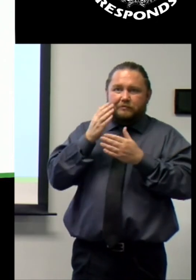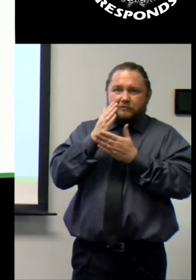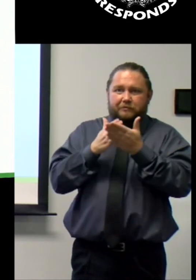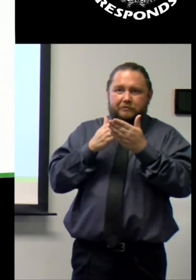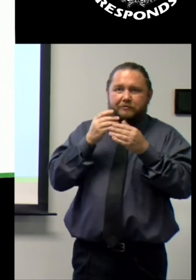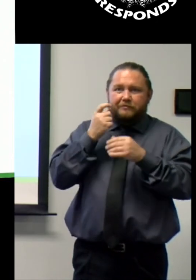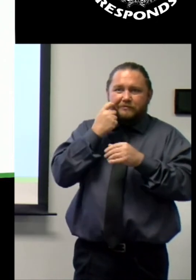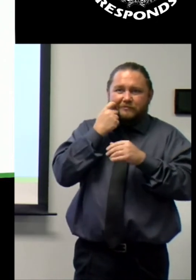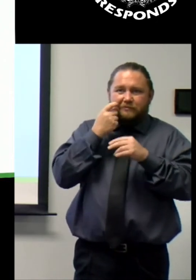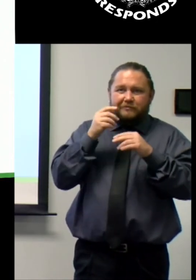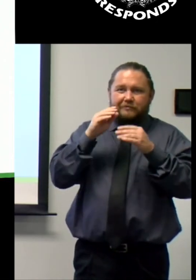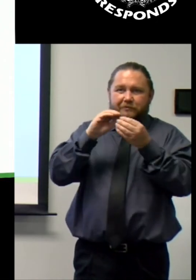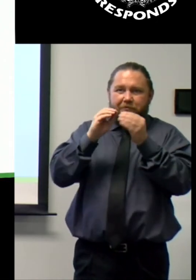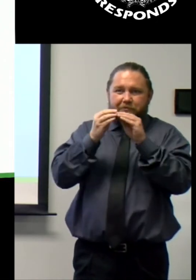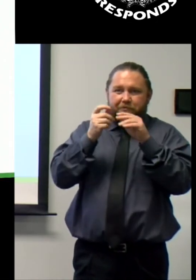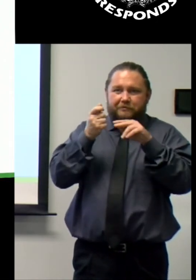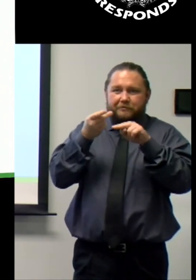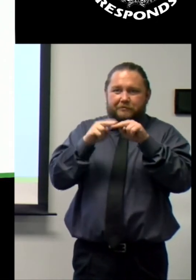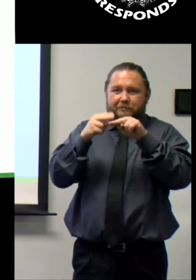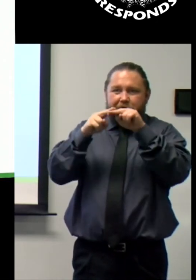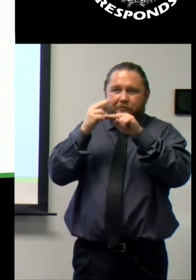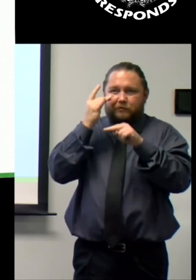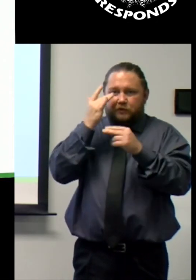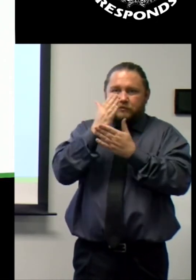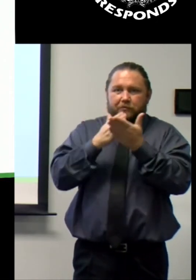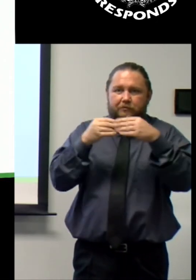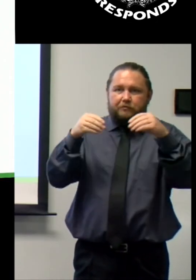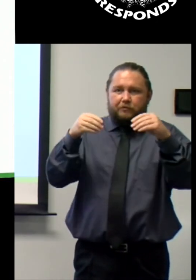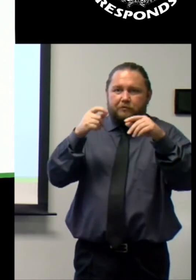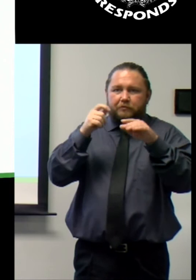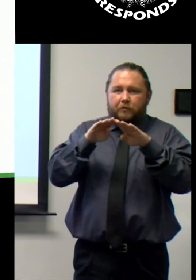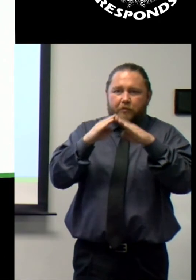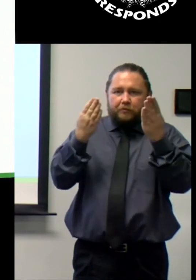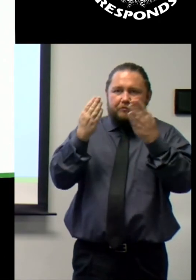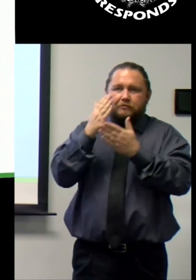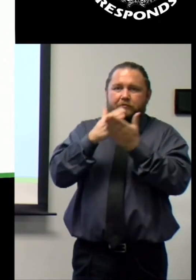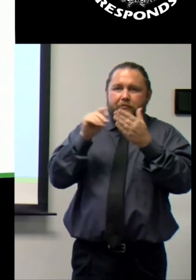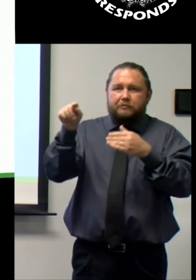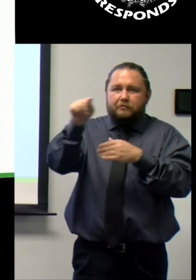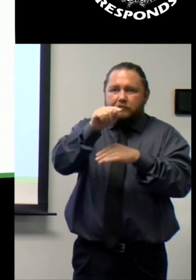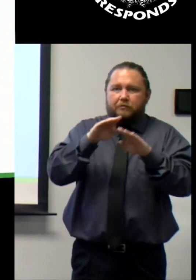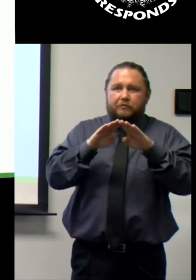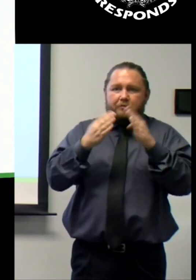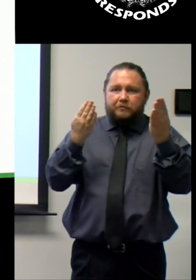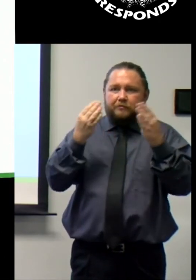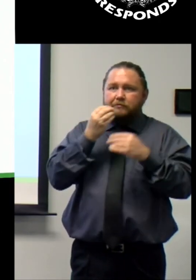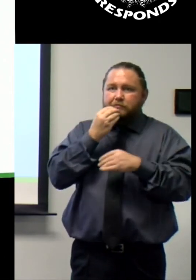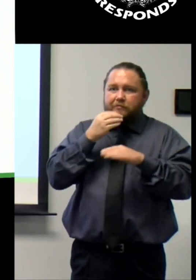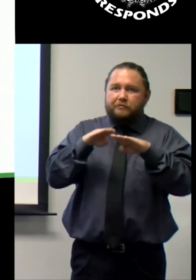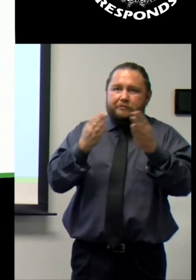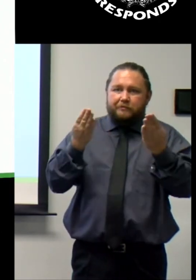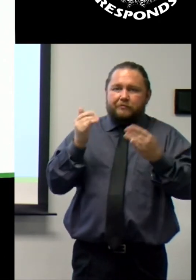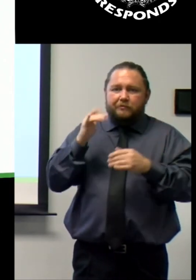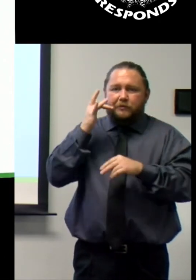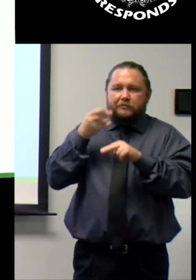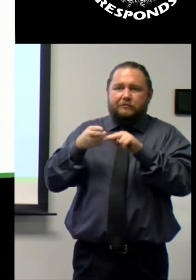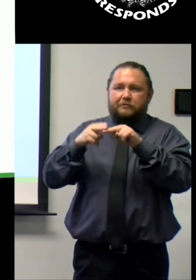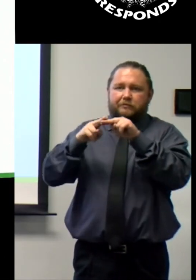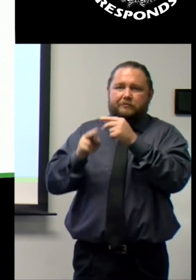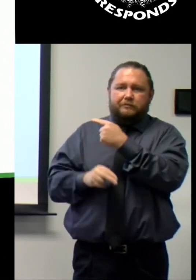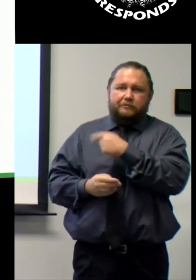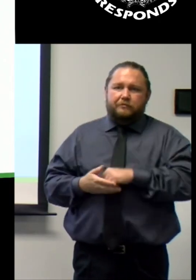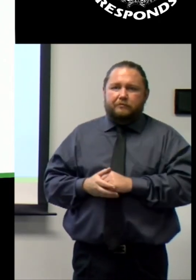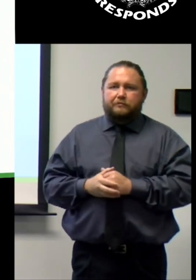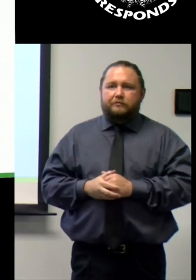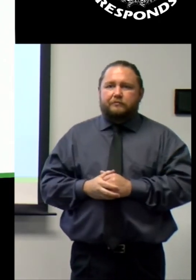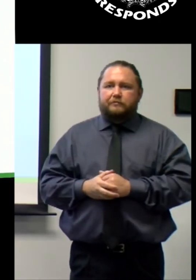we engage in more going out into the retails and in our restaurants. This will also allow for us, when we're doing some of our tracking,